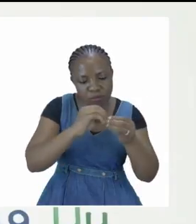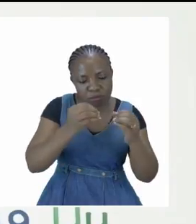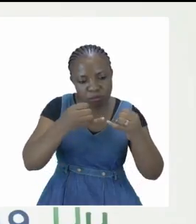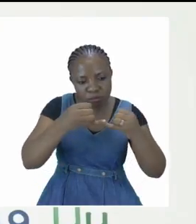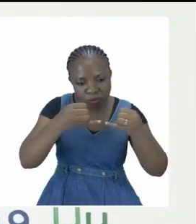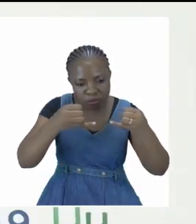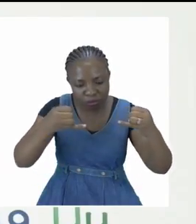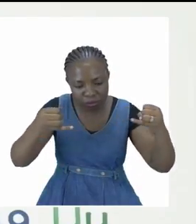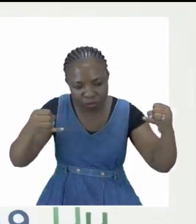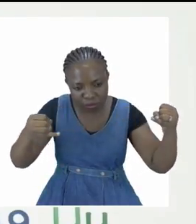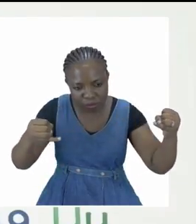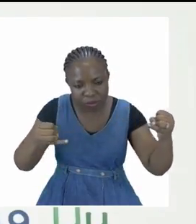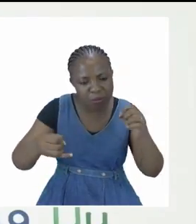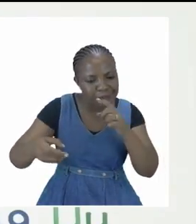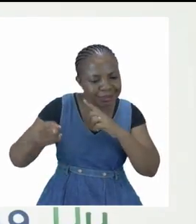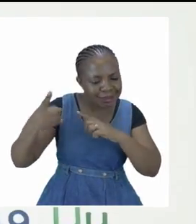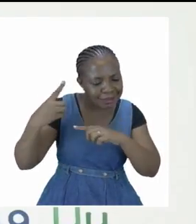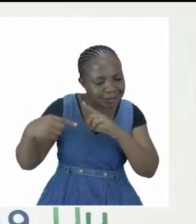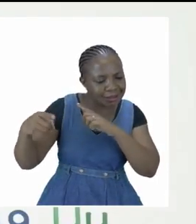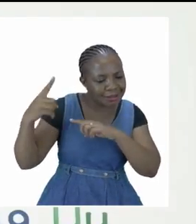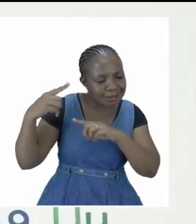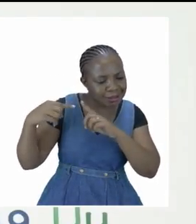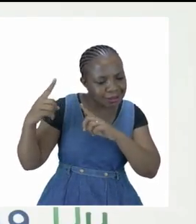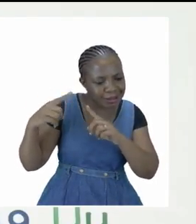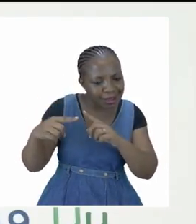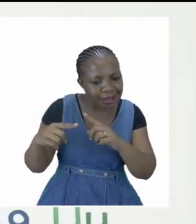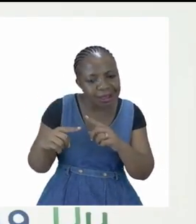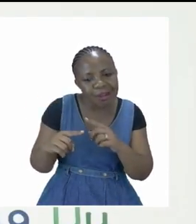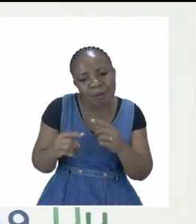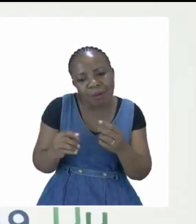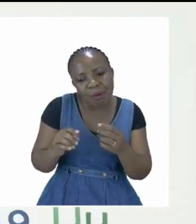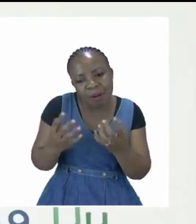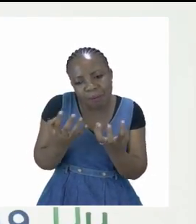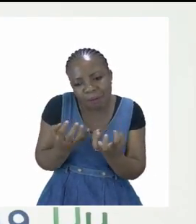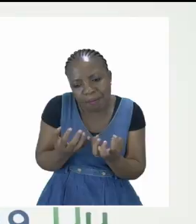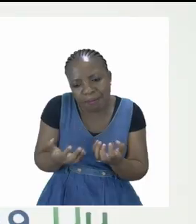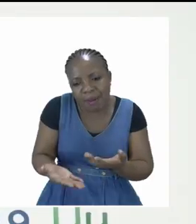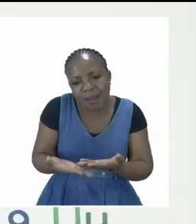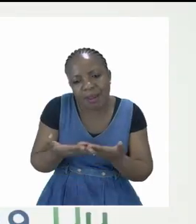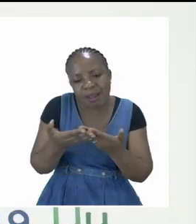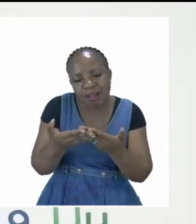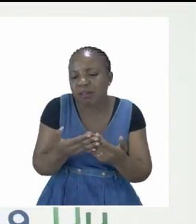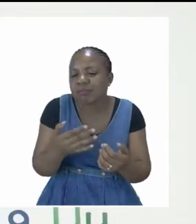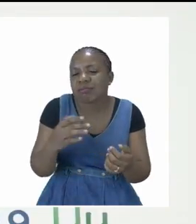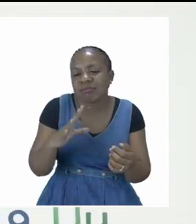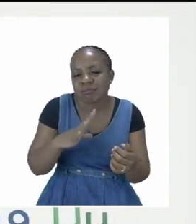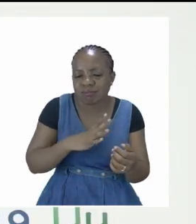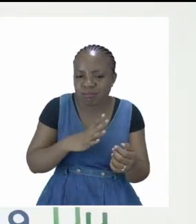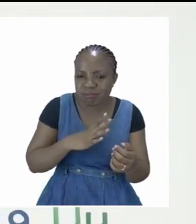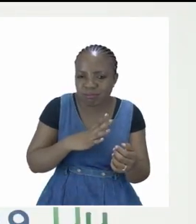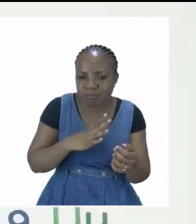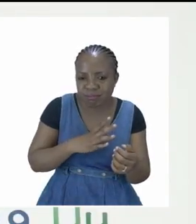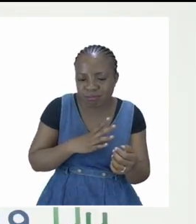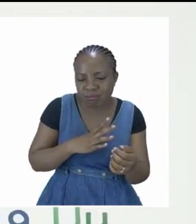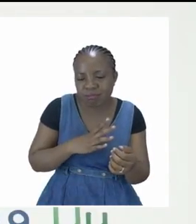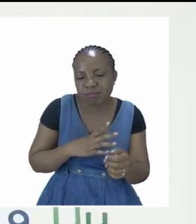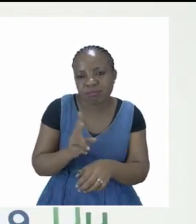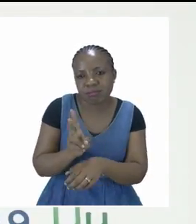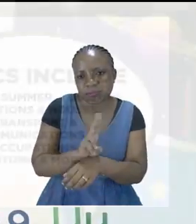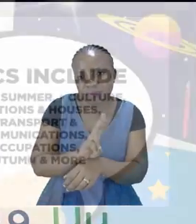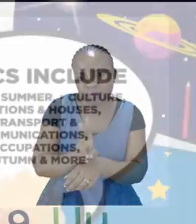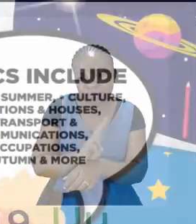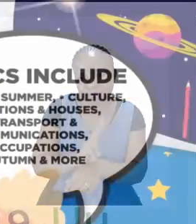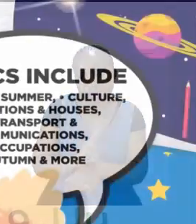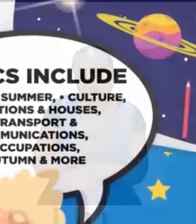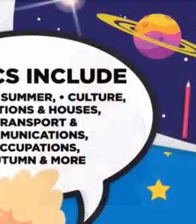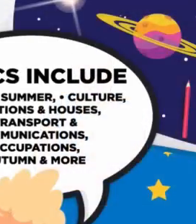if you need a little help, it's okay to ask sometimes. We will see you after this short commercial